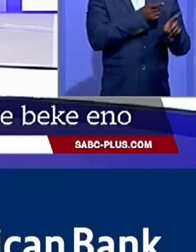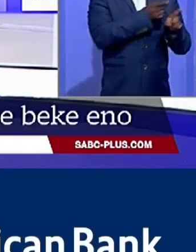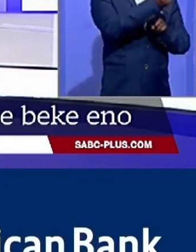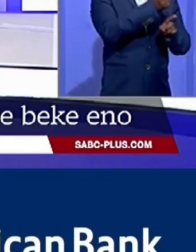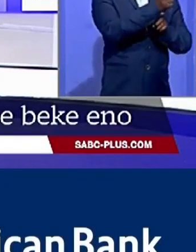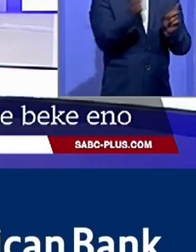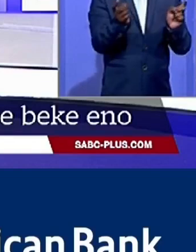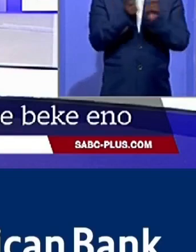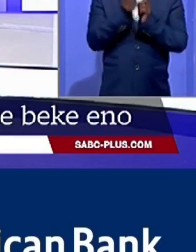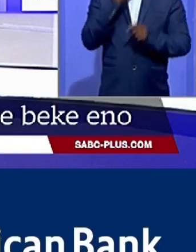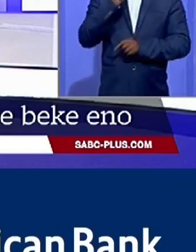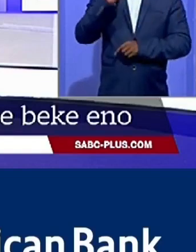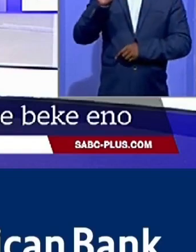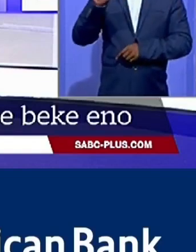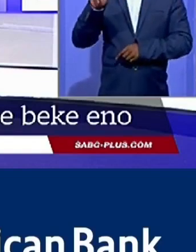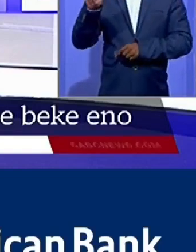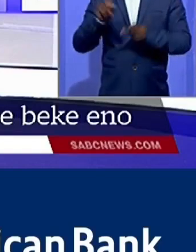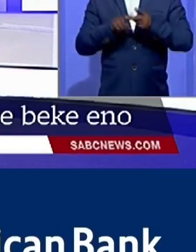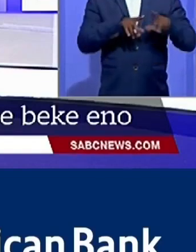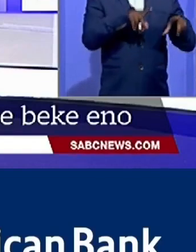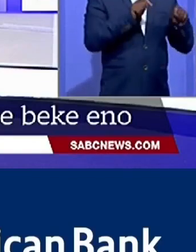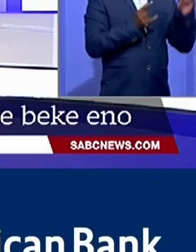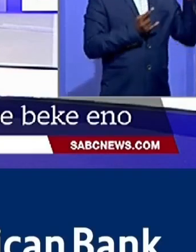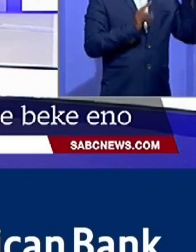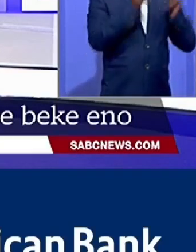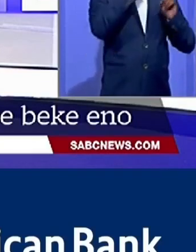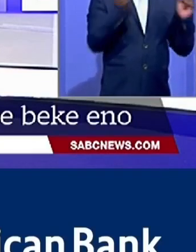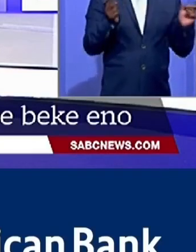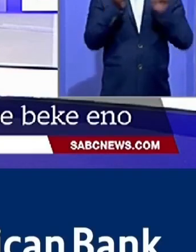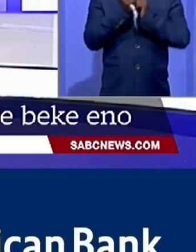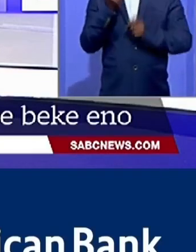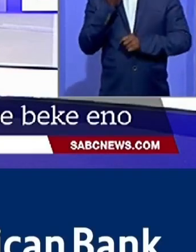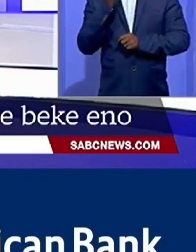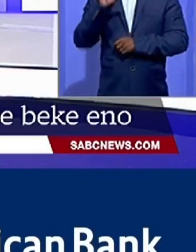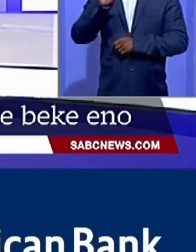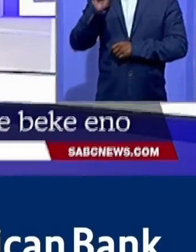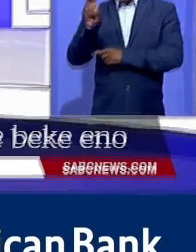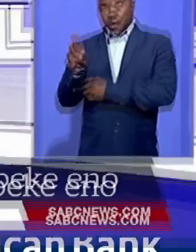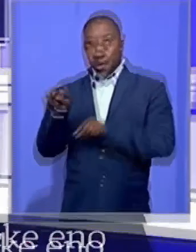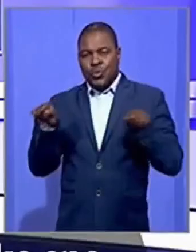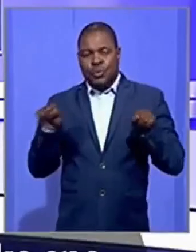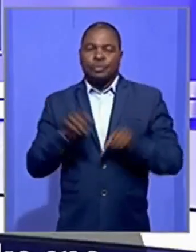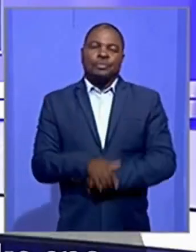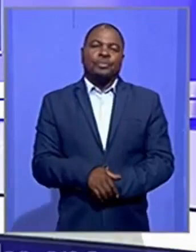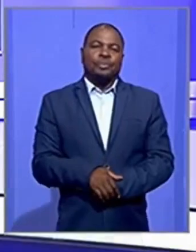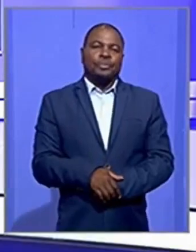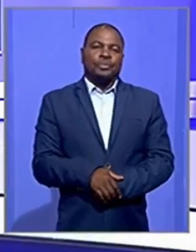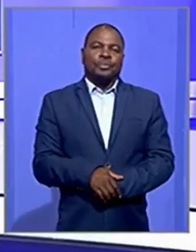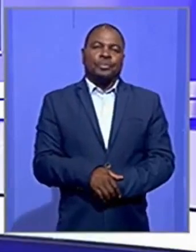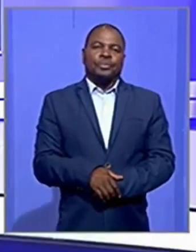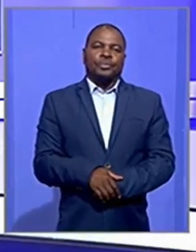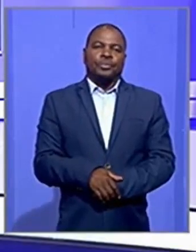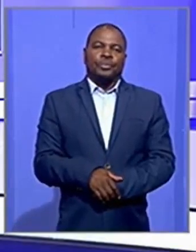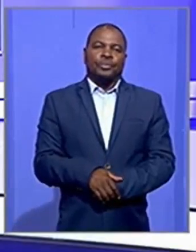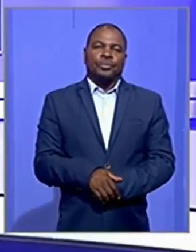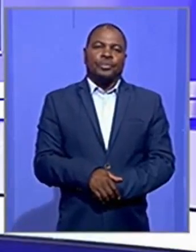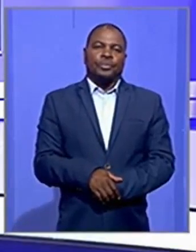tla bo e rakana le Sekhukhune United mme Cape Town City ya go mekamekana le Super Sport United.